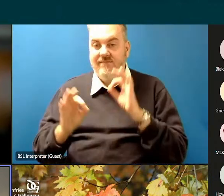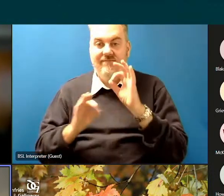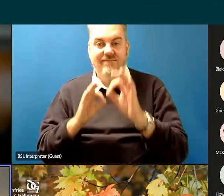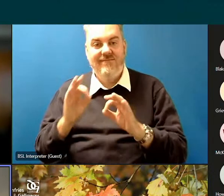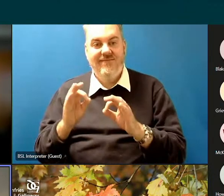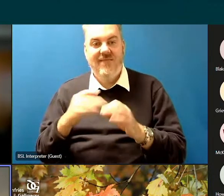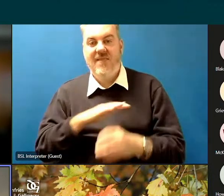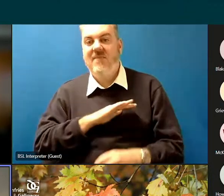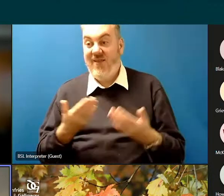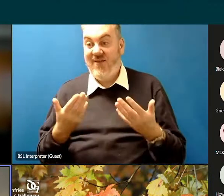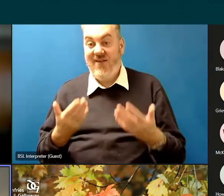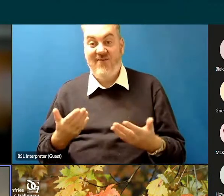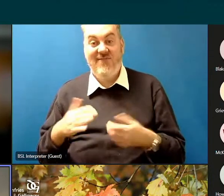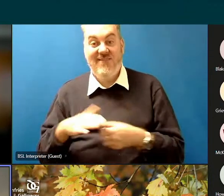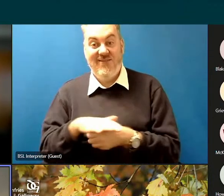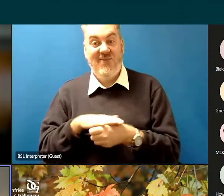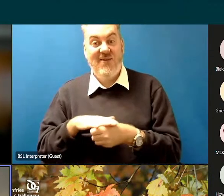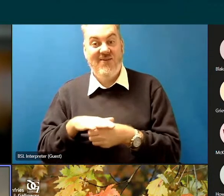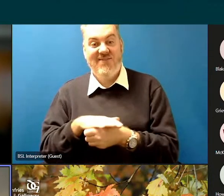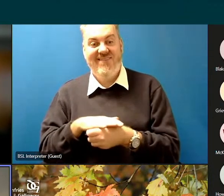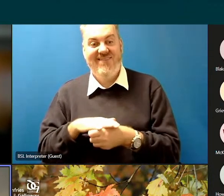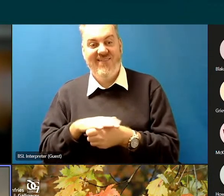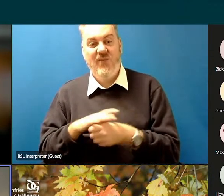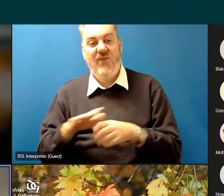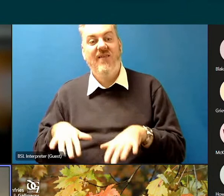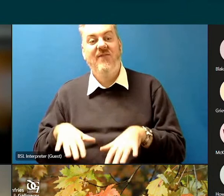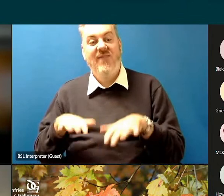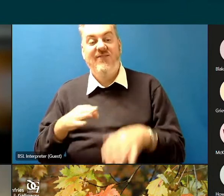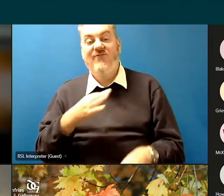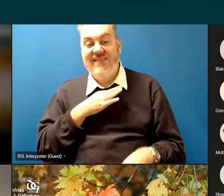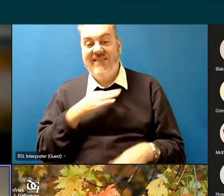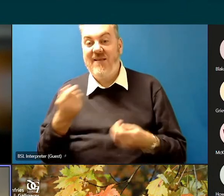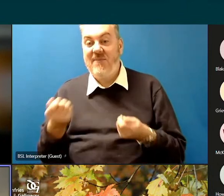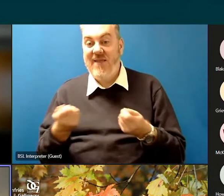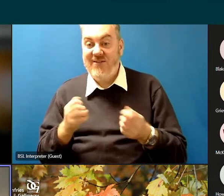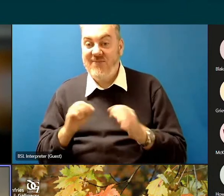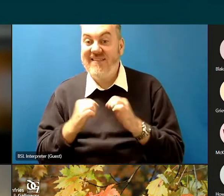current position on from the flood risk management team.